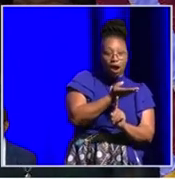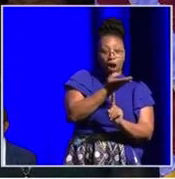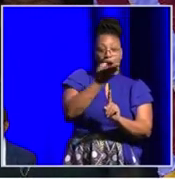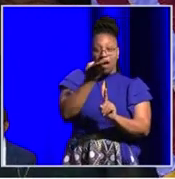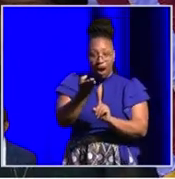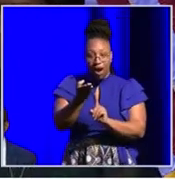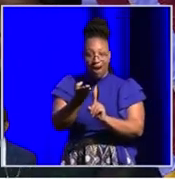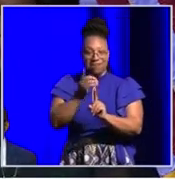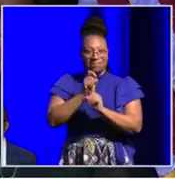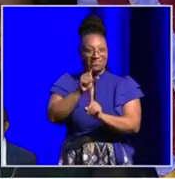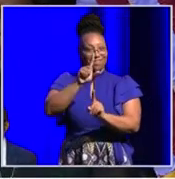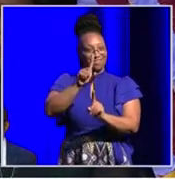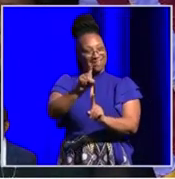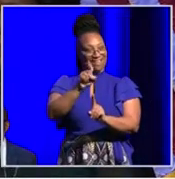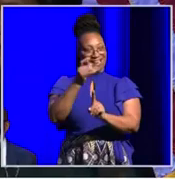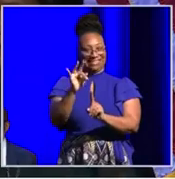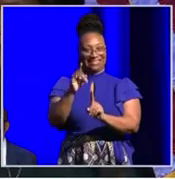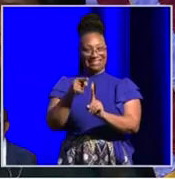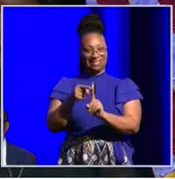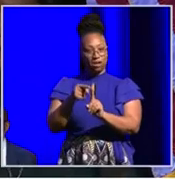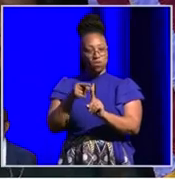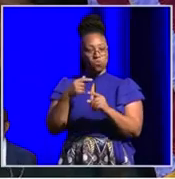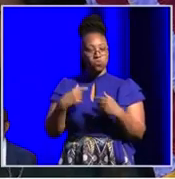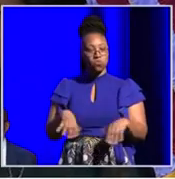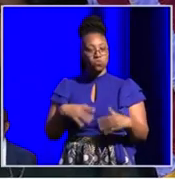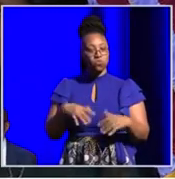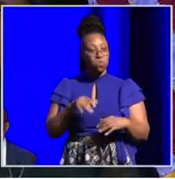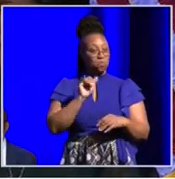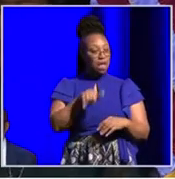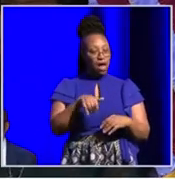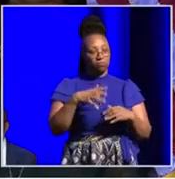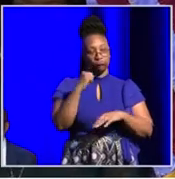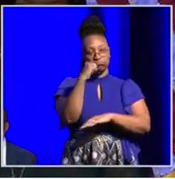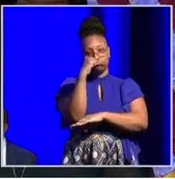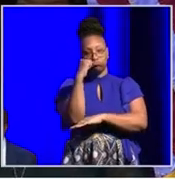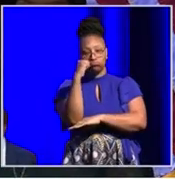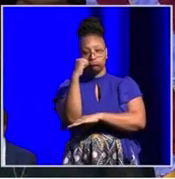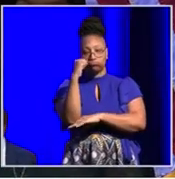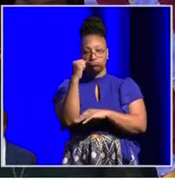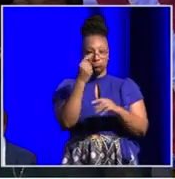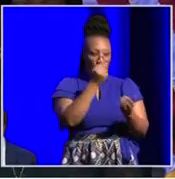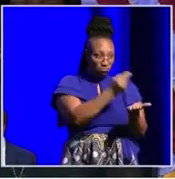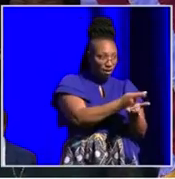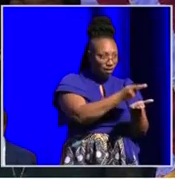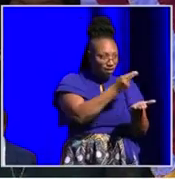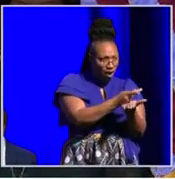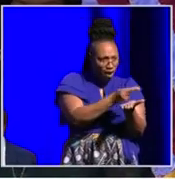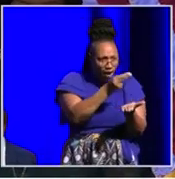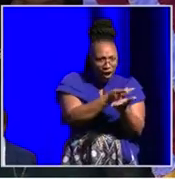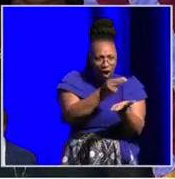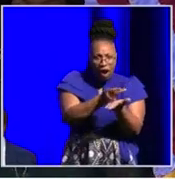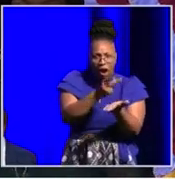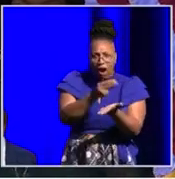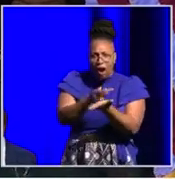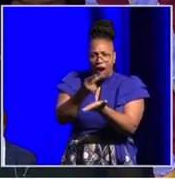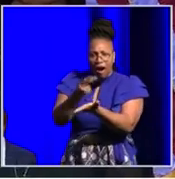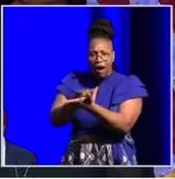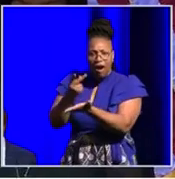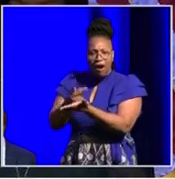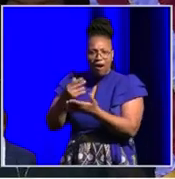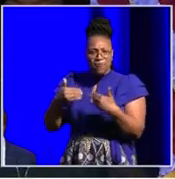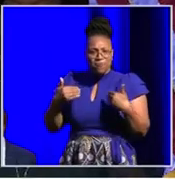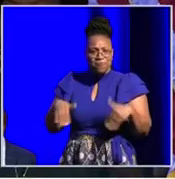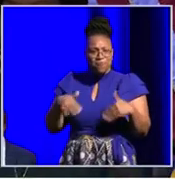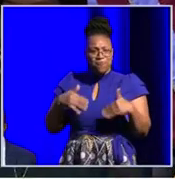Senate co-sponsors, led by our champion, Senator Tom Carper. The Biden administration strongly endorsed the